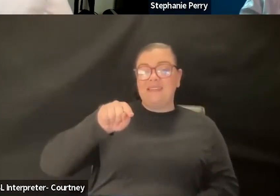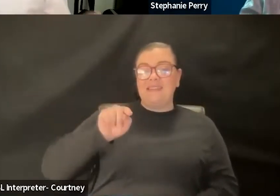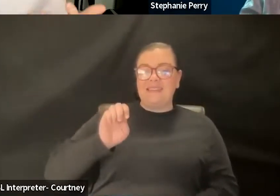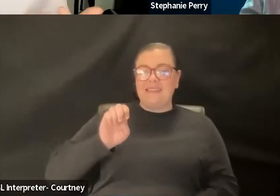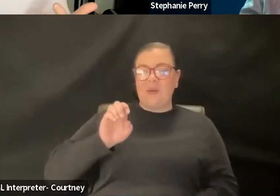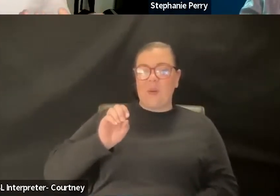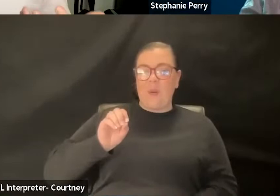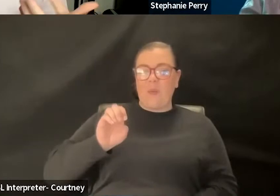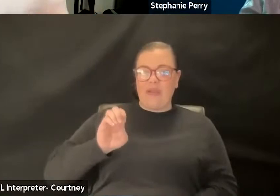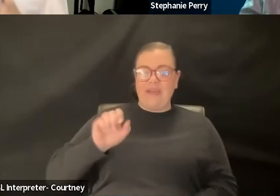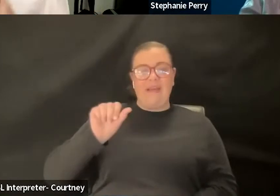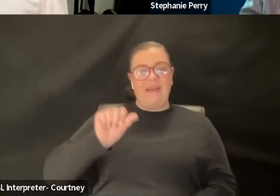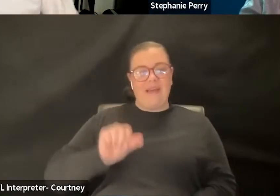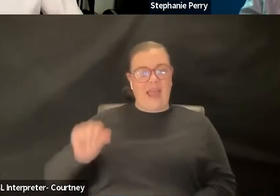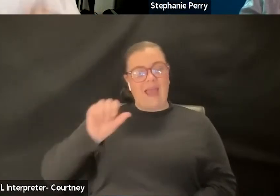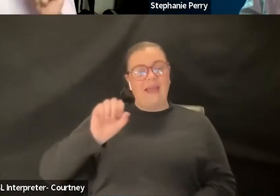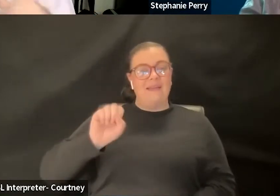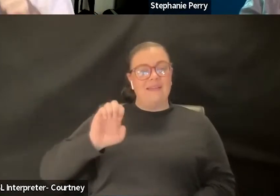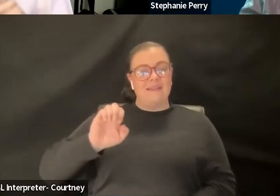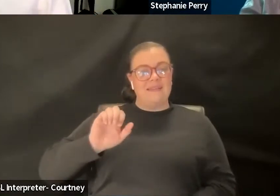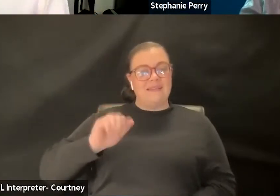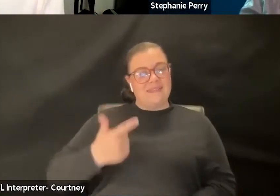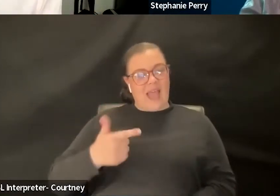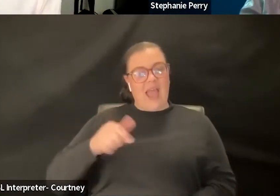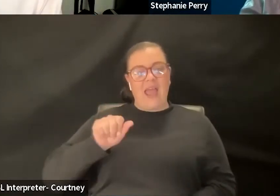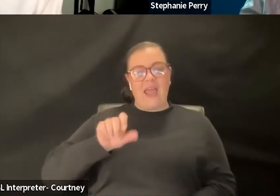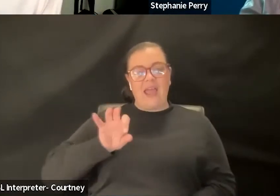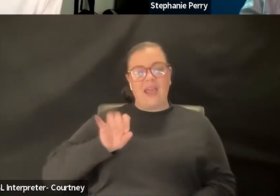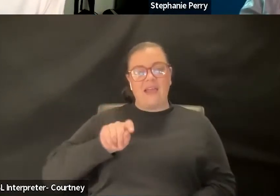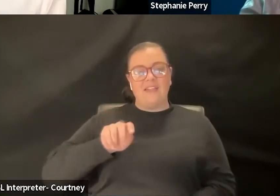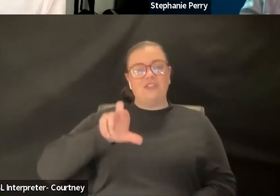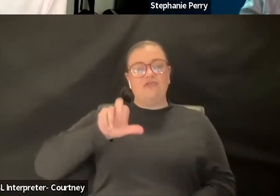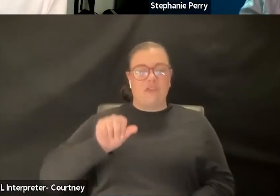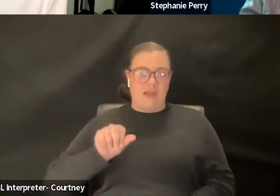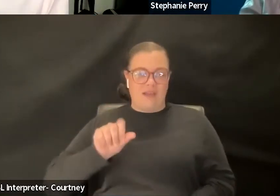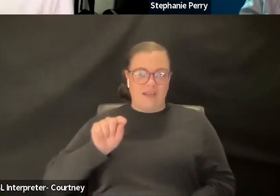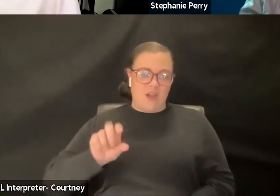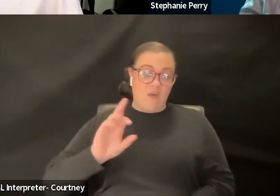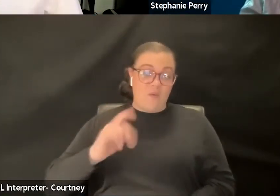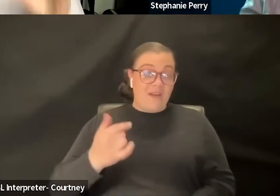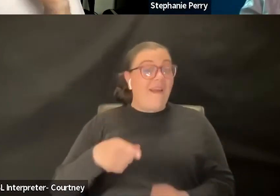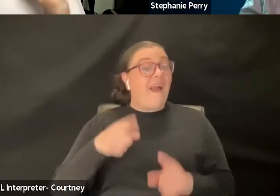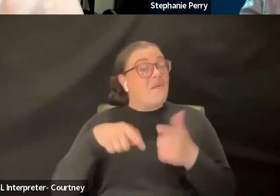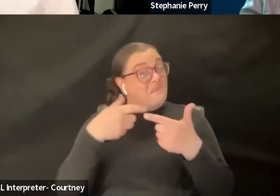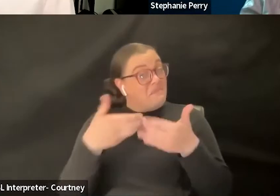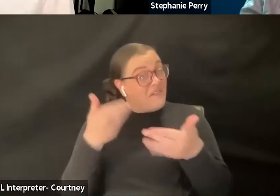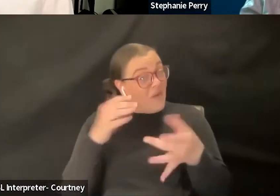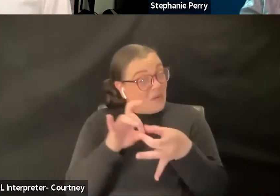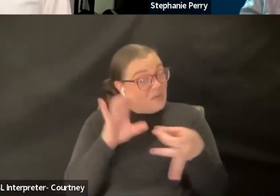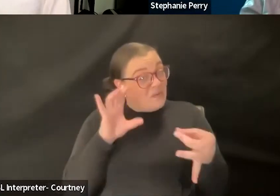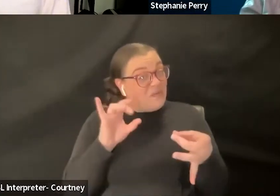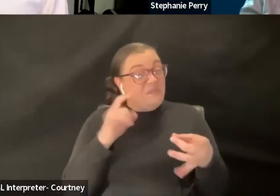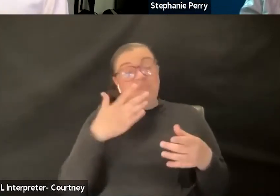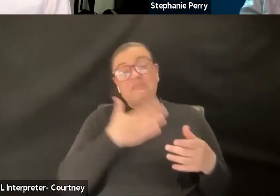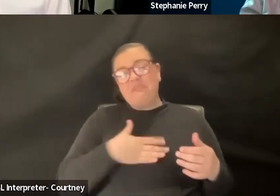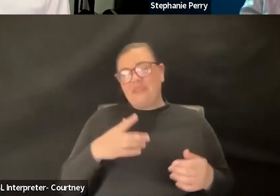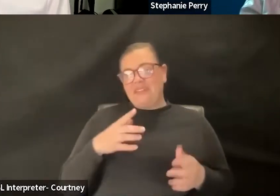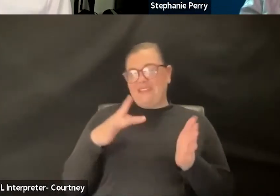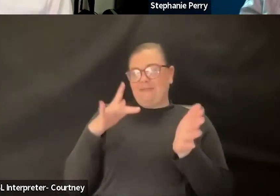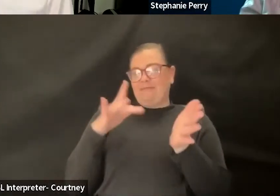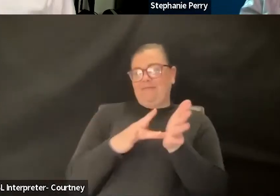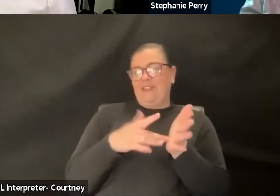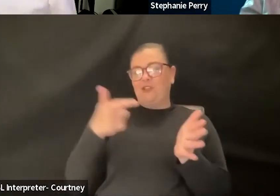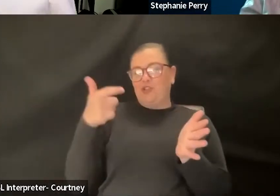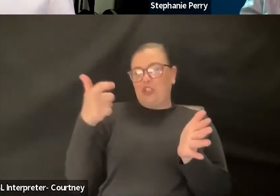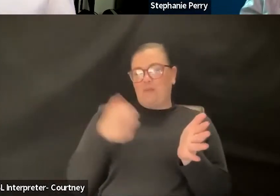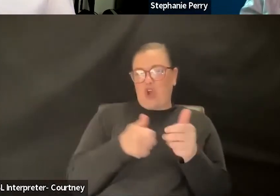pteoe@sagaftra.org. And before we go, if you haven't already, please do subscribe to the SAG-AFTRA YouTube channel here to get updates on all of the content that we